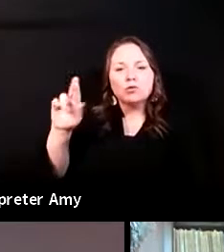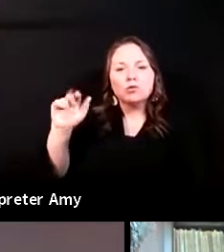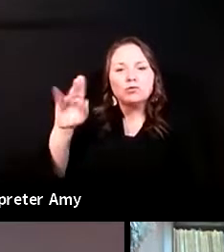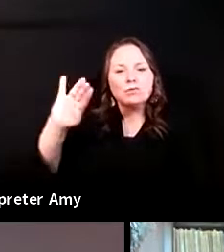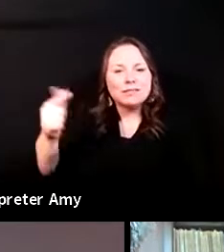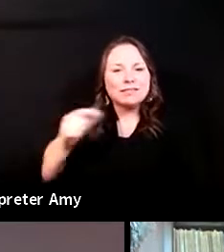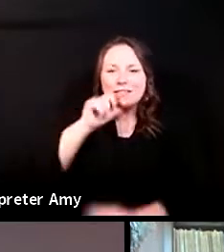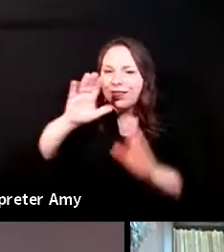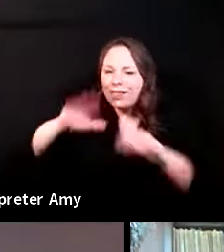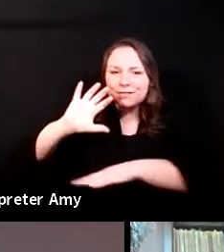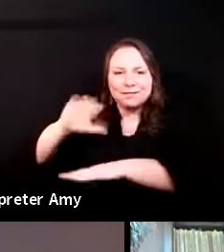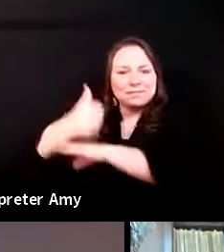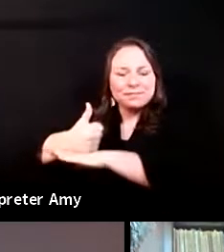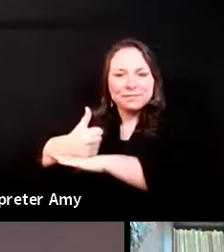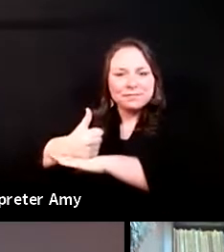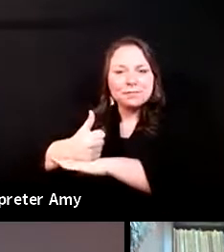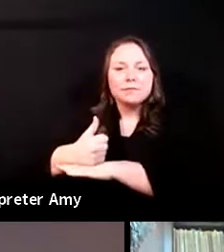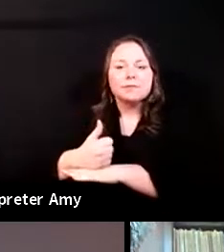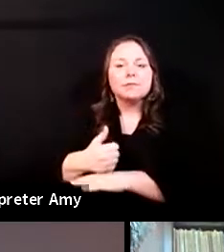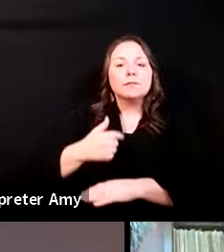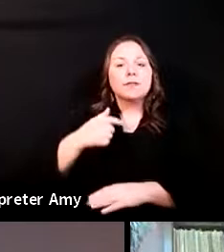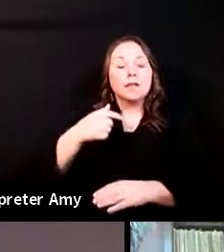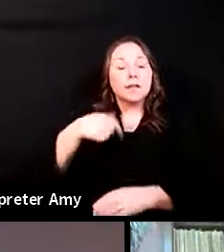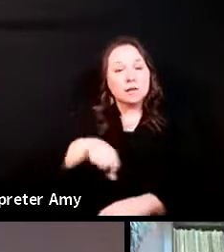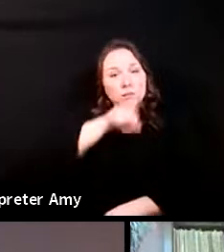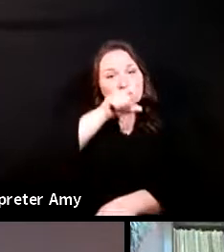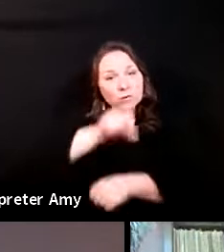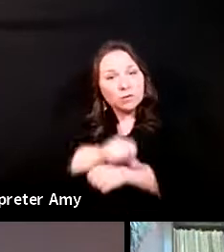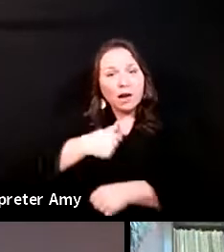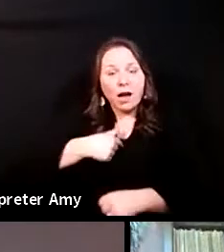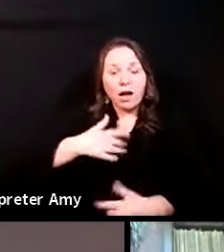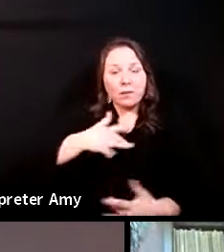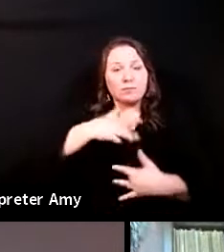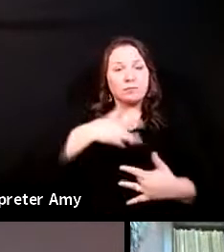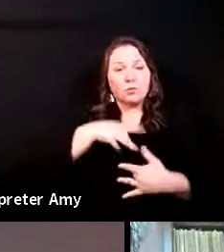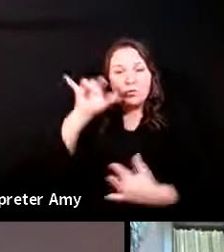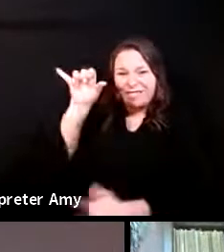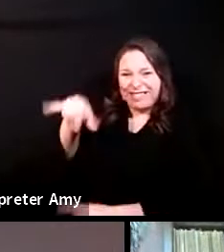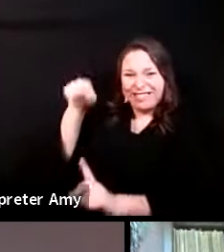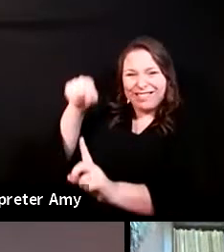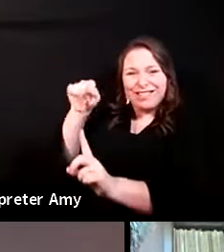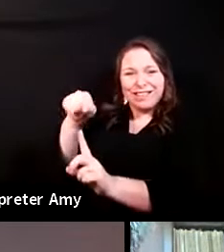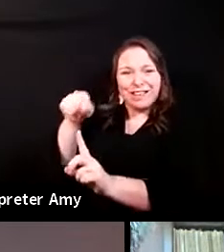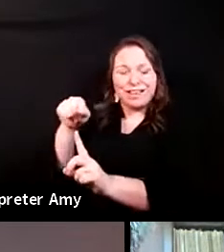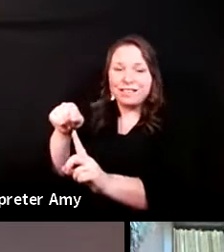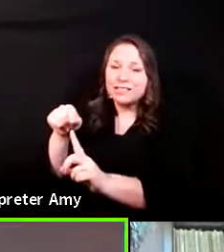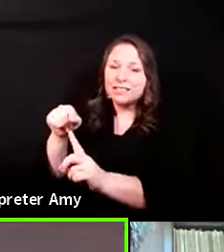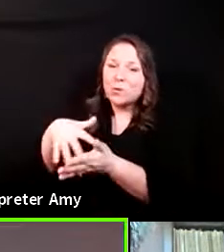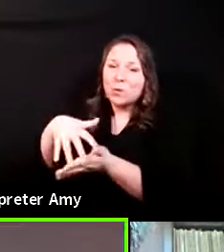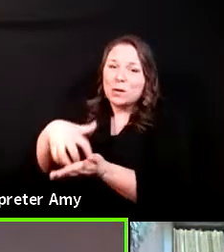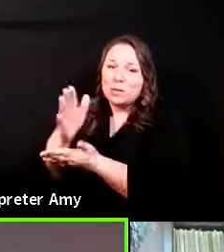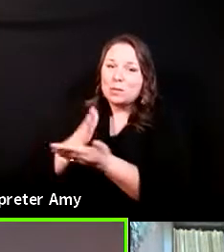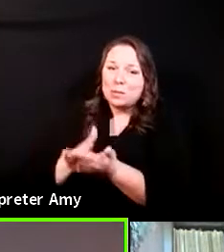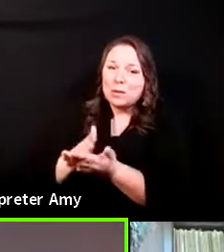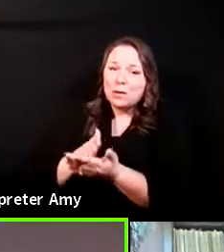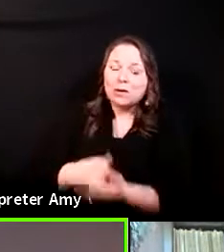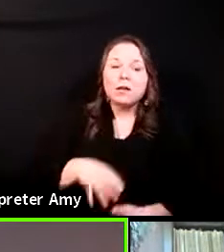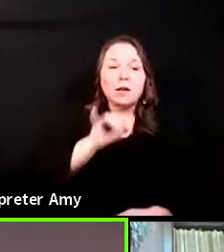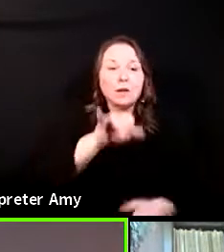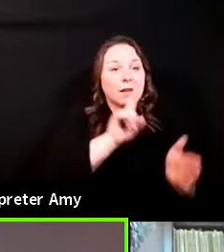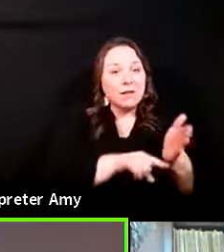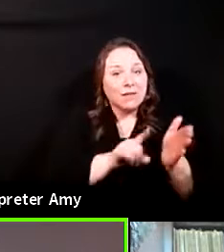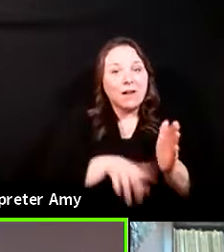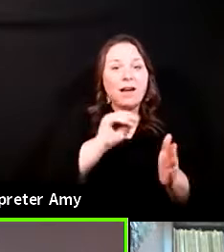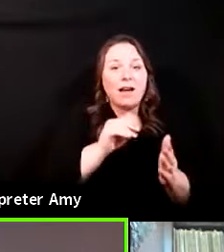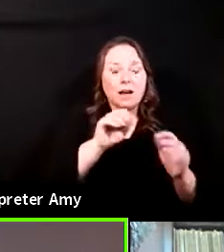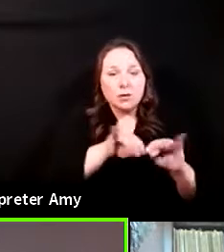instilled. And with the emergence of new variants, I really worry that this could be the Achilles heel. Yeah, that tracing and the sequencing here